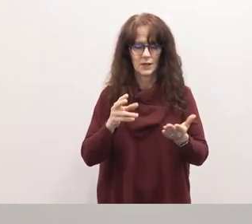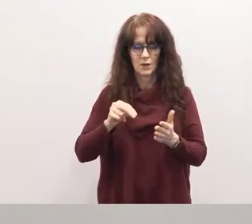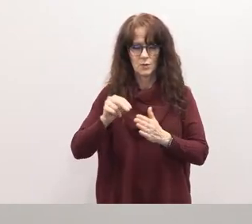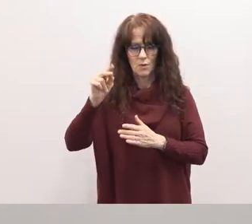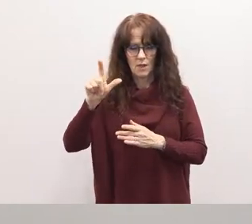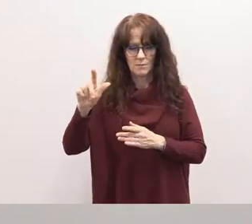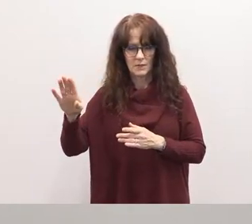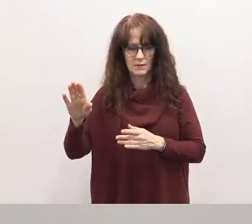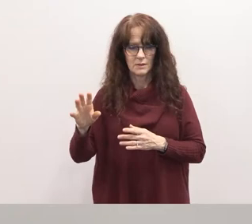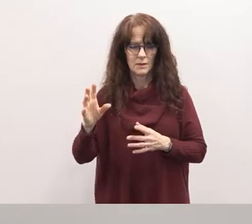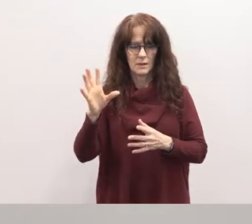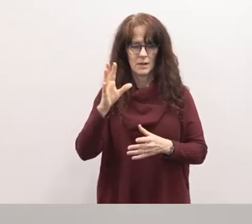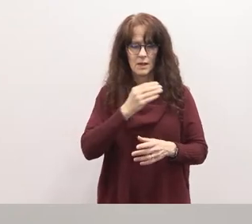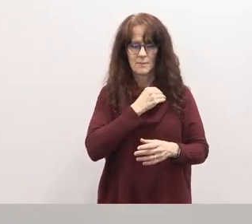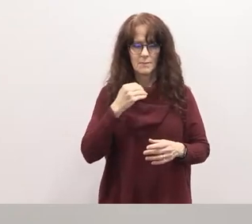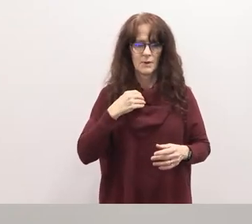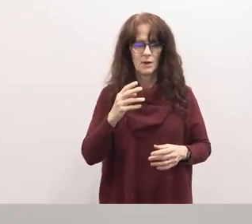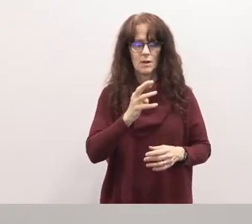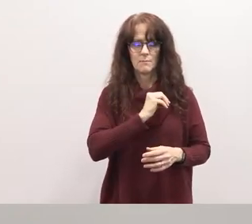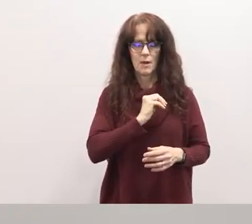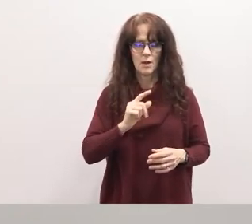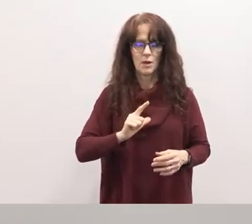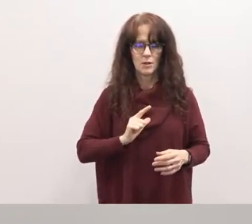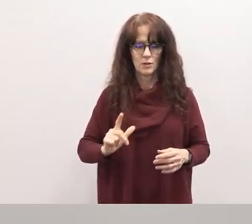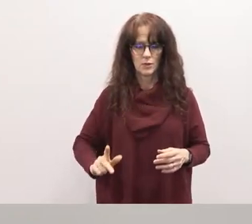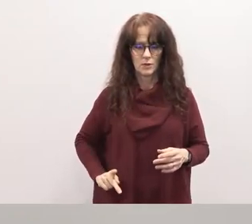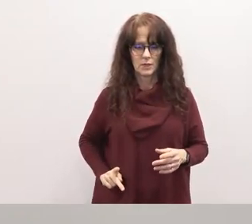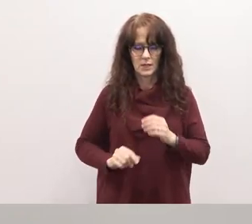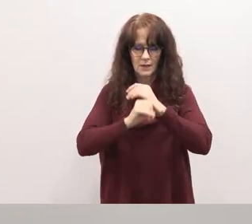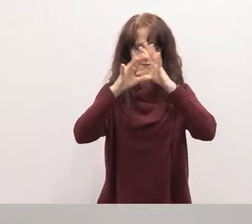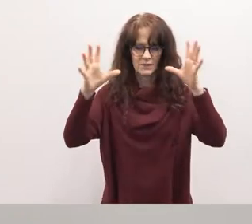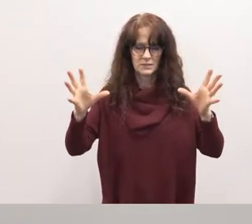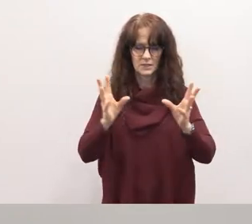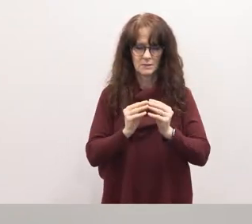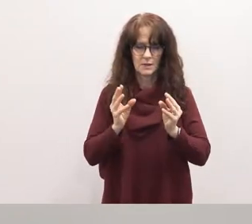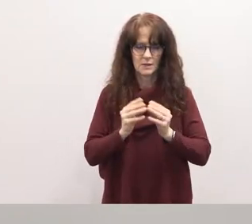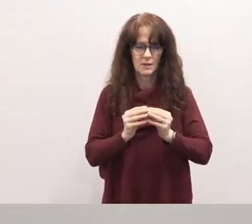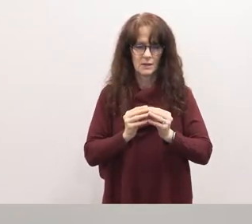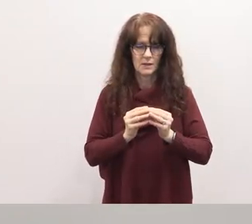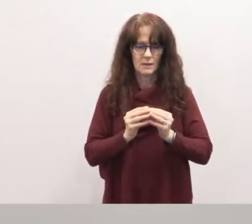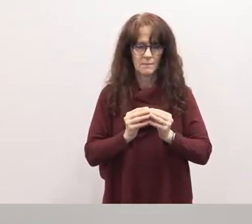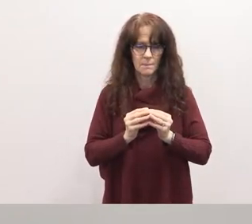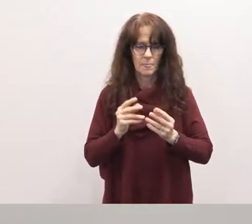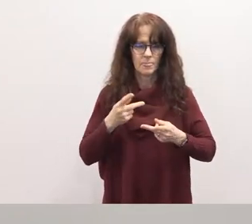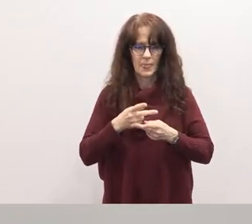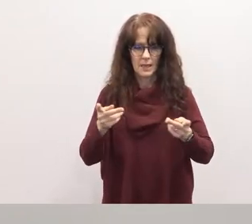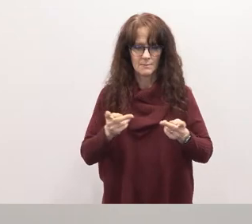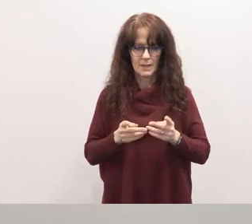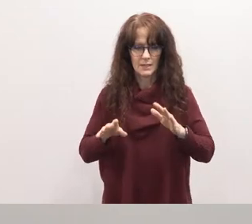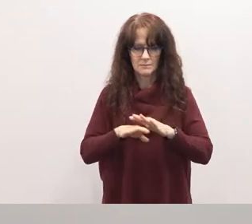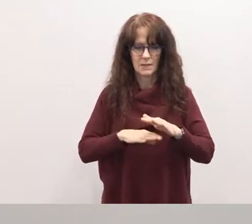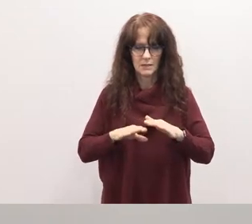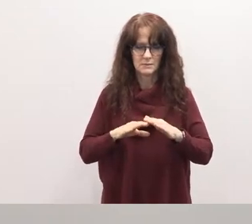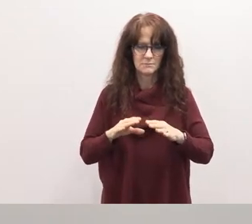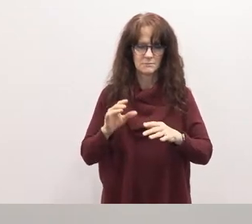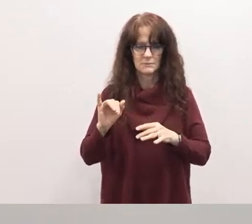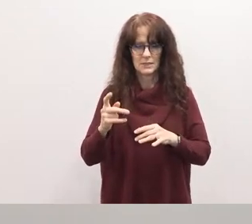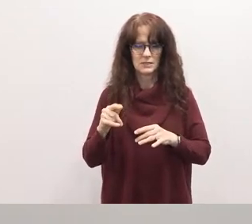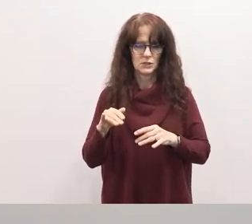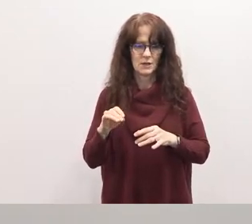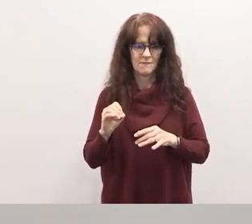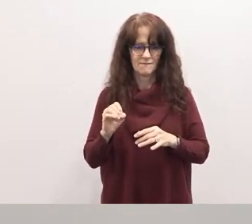member of the Martin Luther King Park Visioning Committee, and Place-Based Neighborhood Initiative. She has served